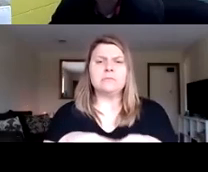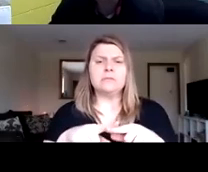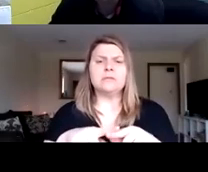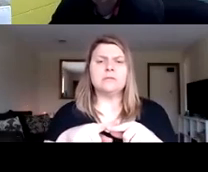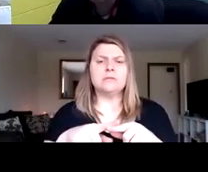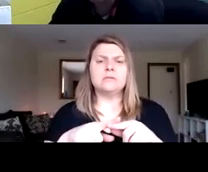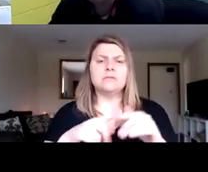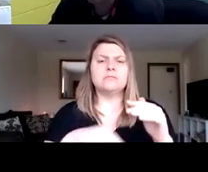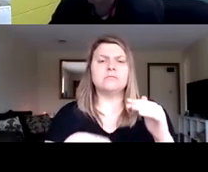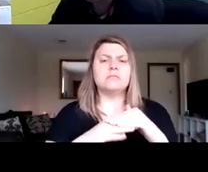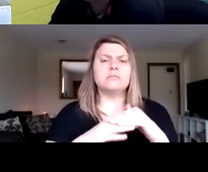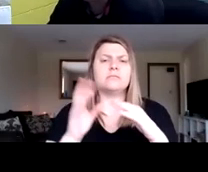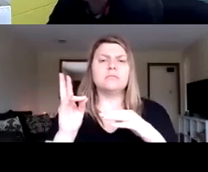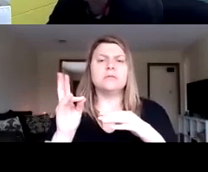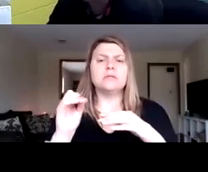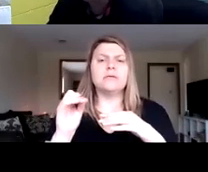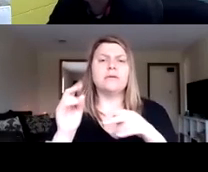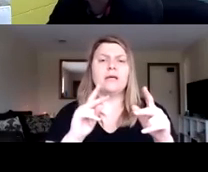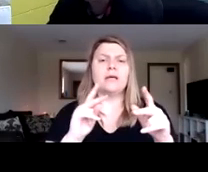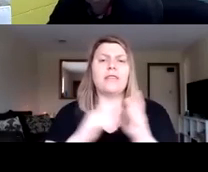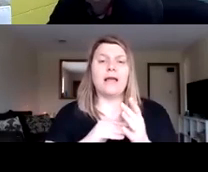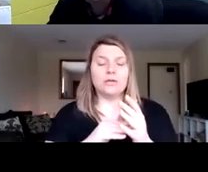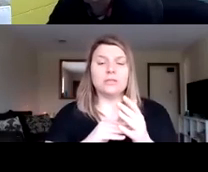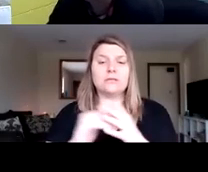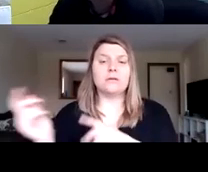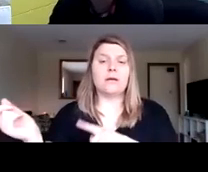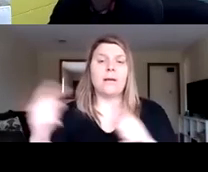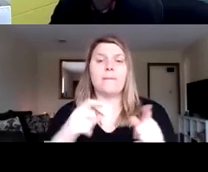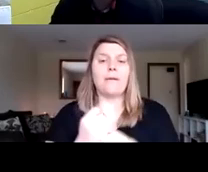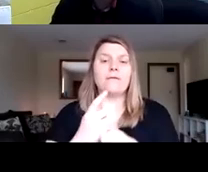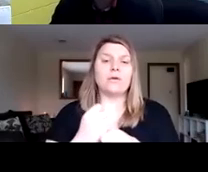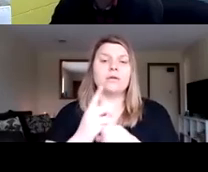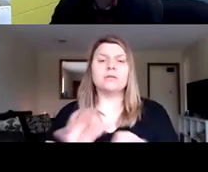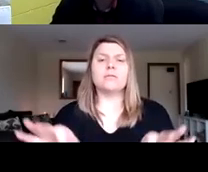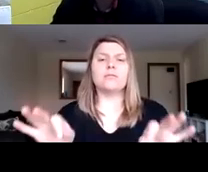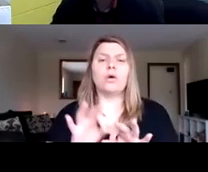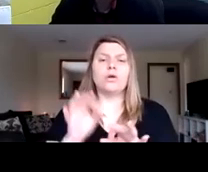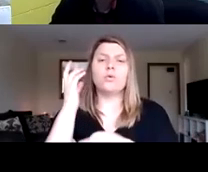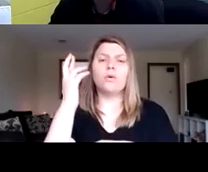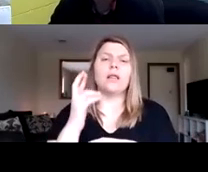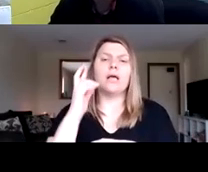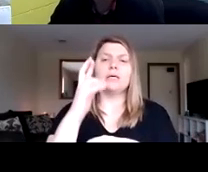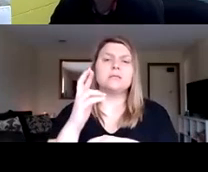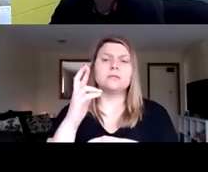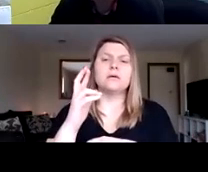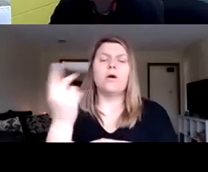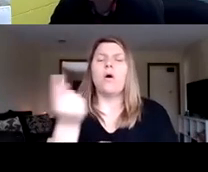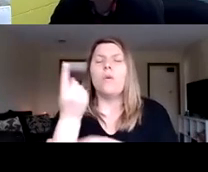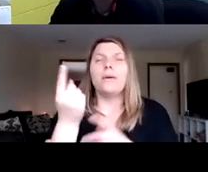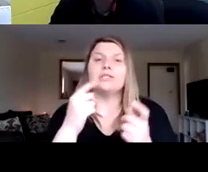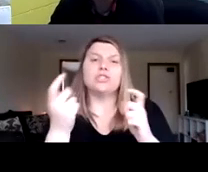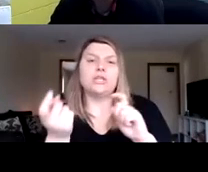about 70,000 individuals resettled annually. It's important to realize that it's always